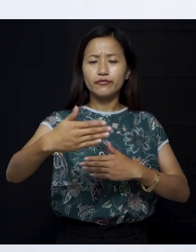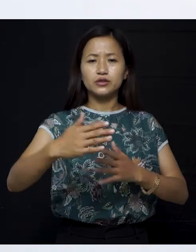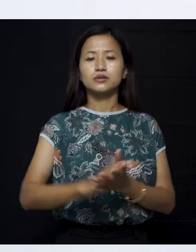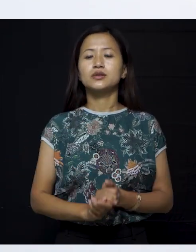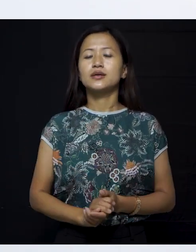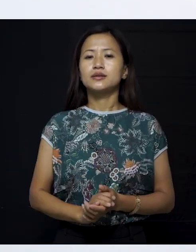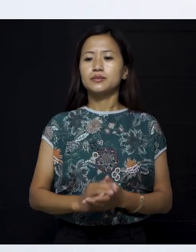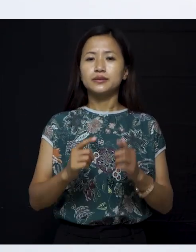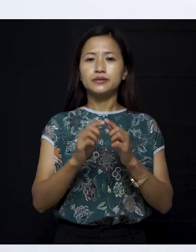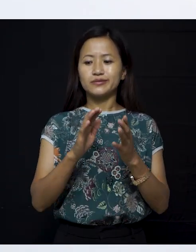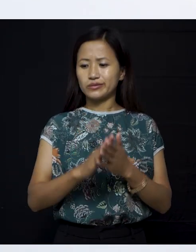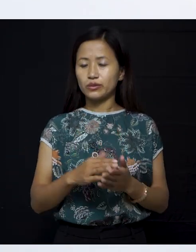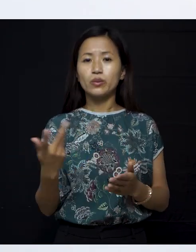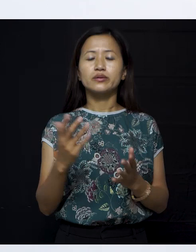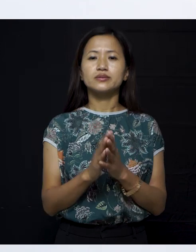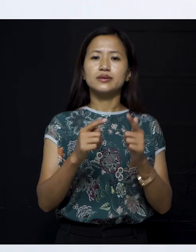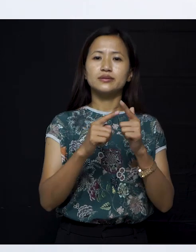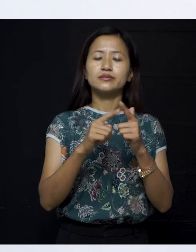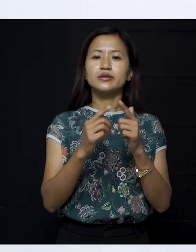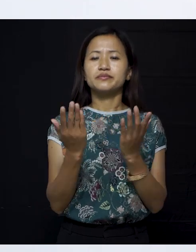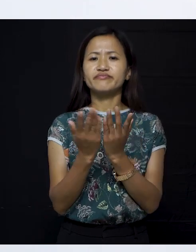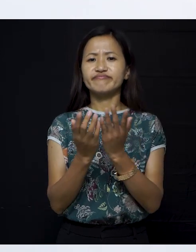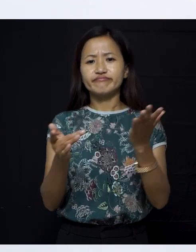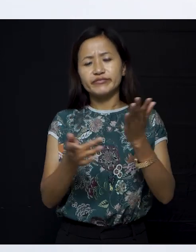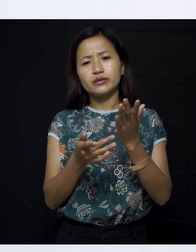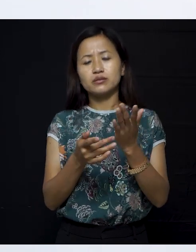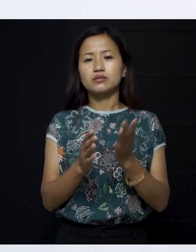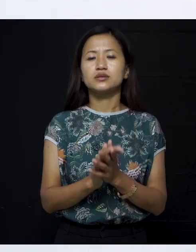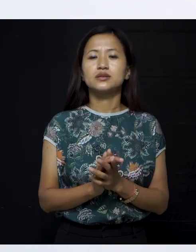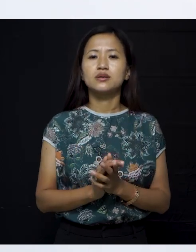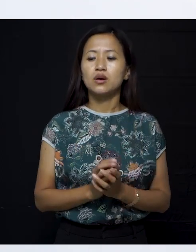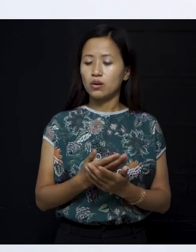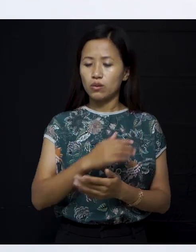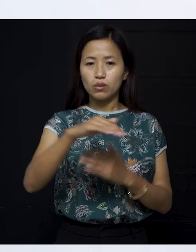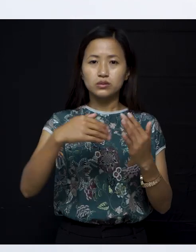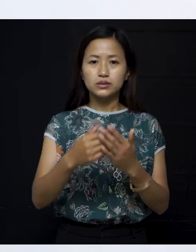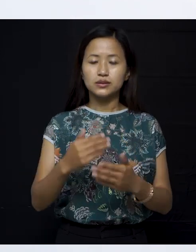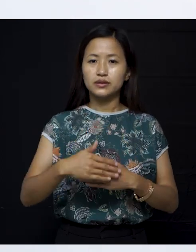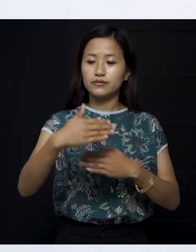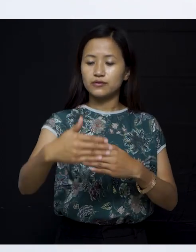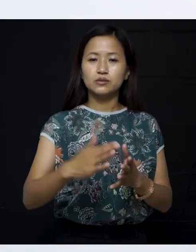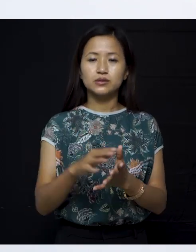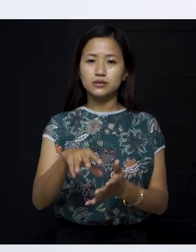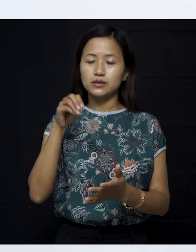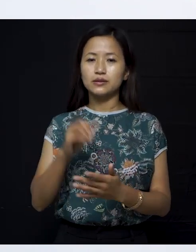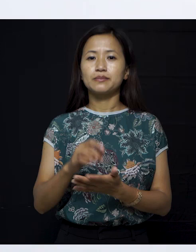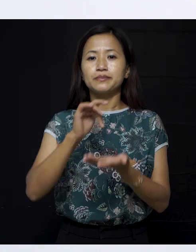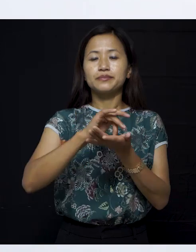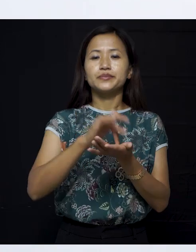in education, whether it's in technology, and all these advancements has taken place